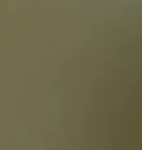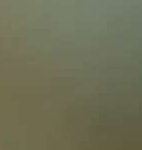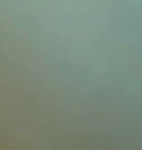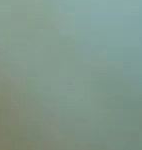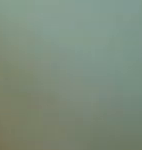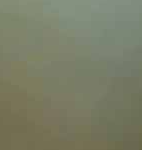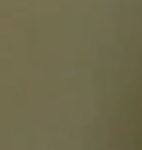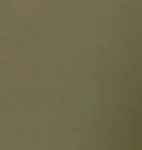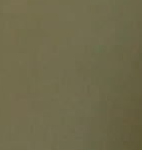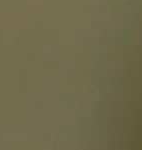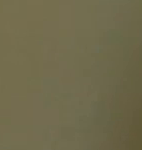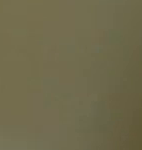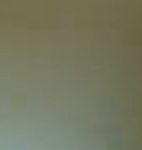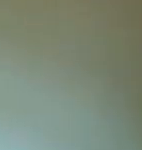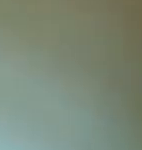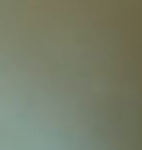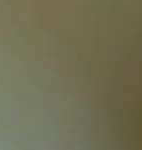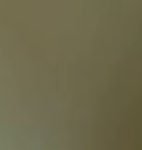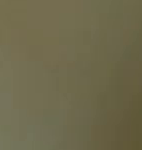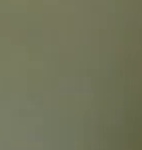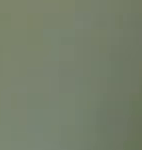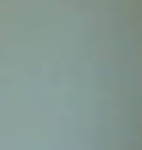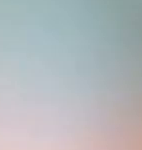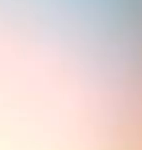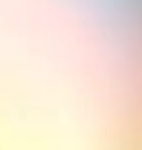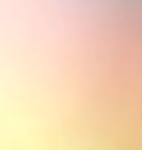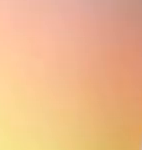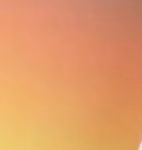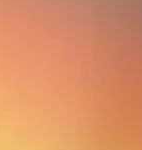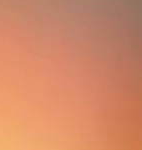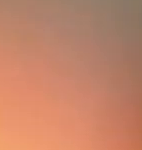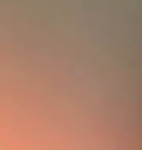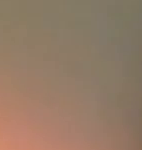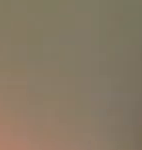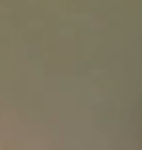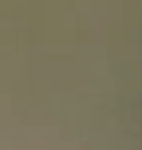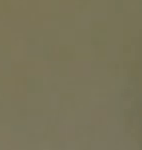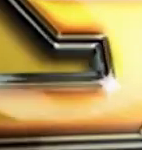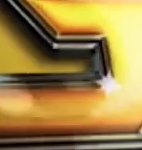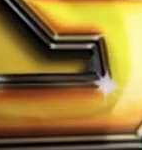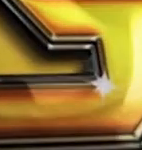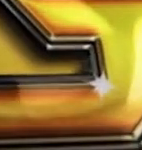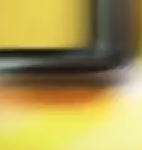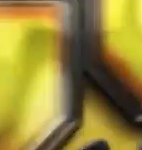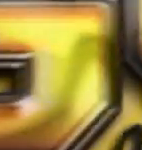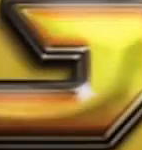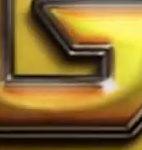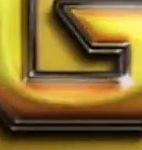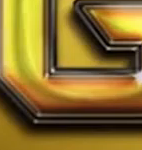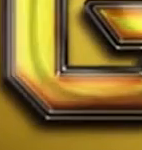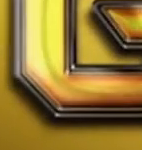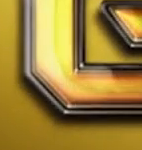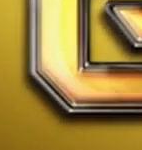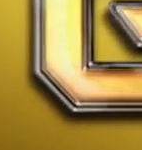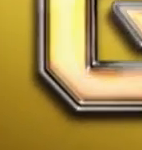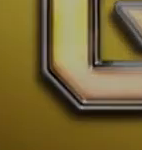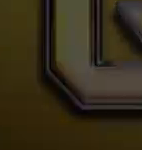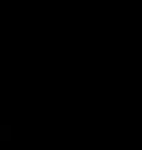Bula, I'm Miri, I'm from Lok Toka, and I love GoldFM because they play all my classic hits. GoldFM, only the classic hits.